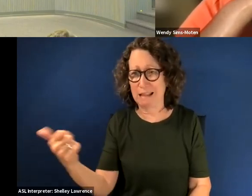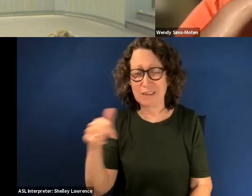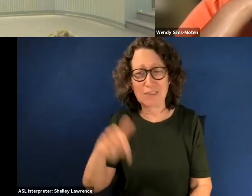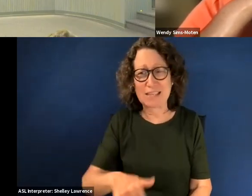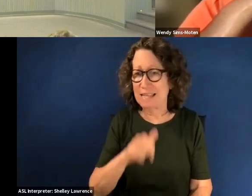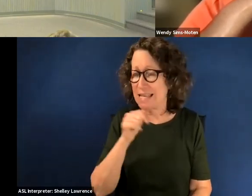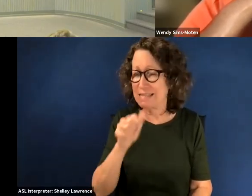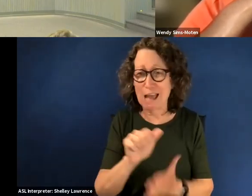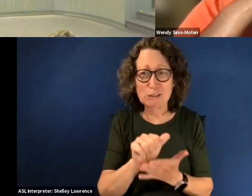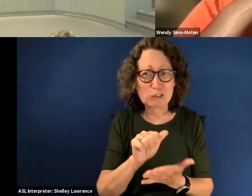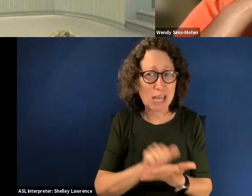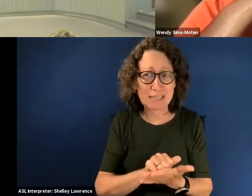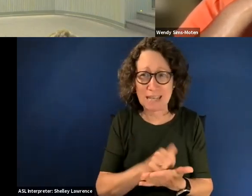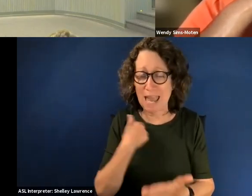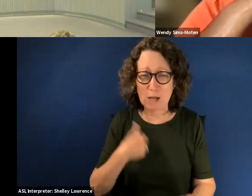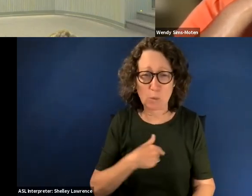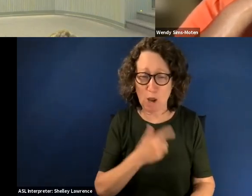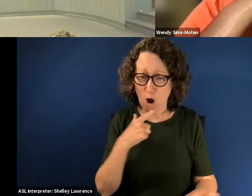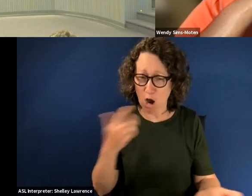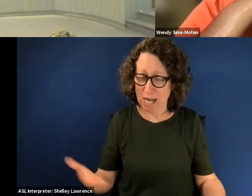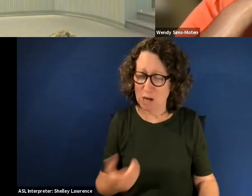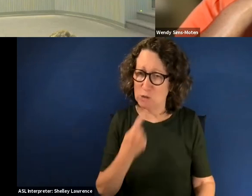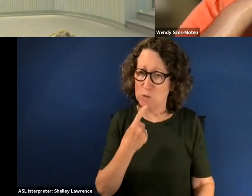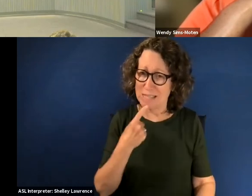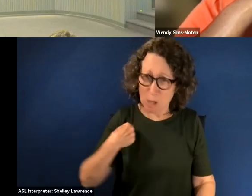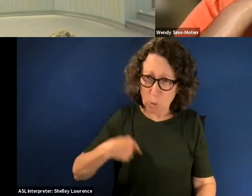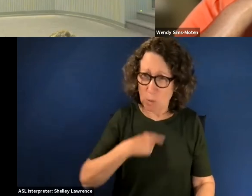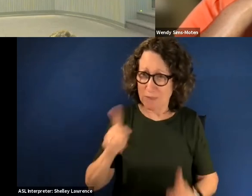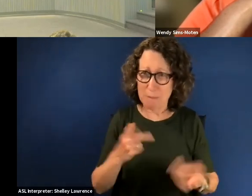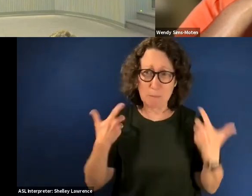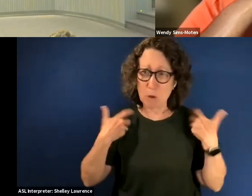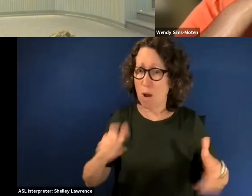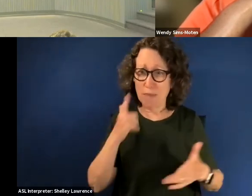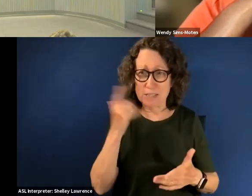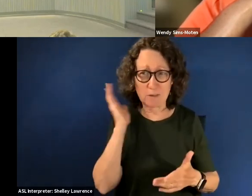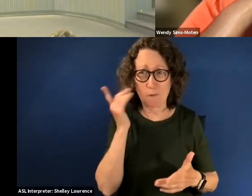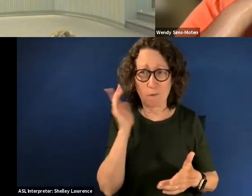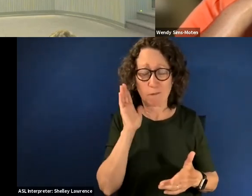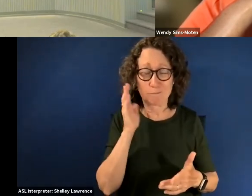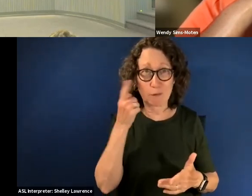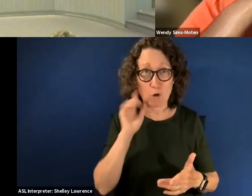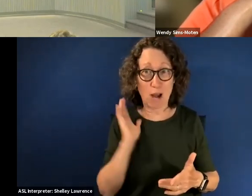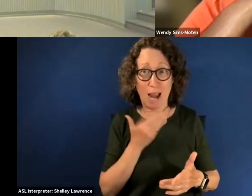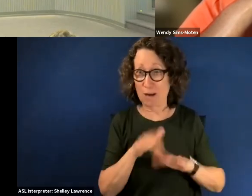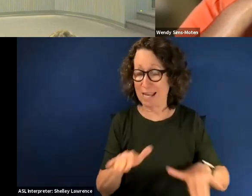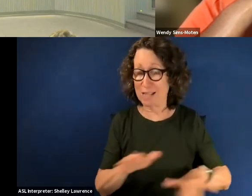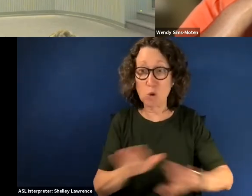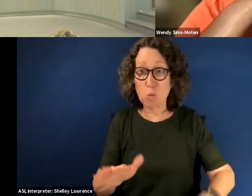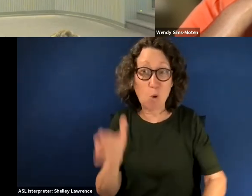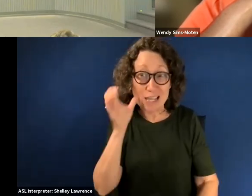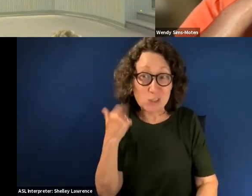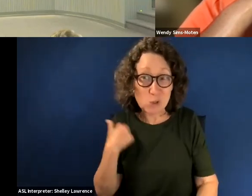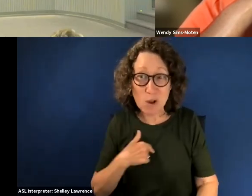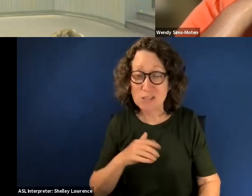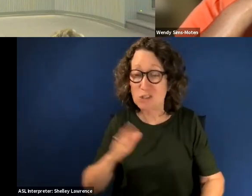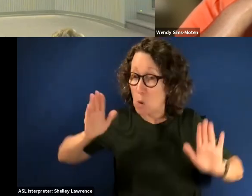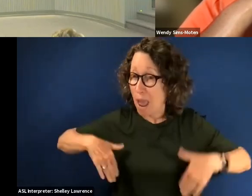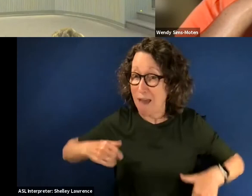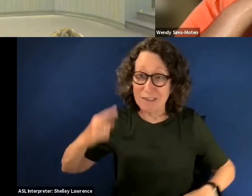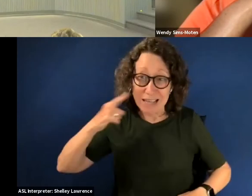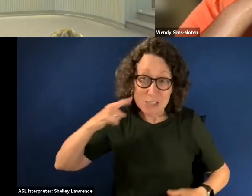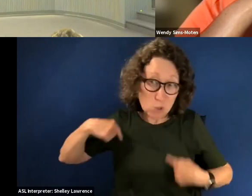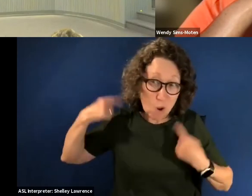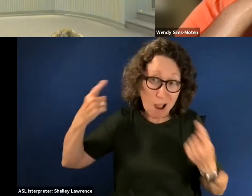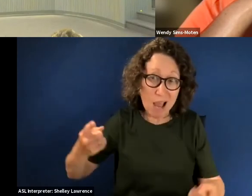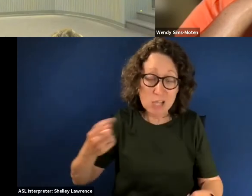an agenda, and we are here to say we, the people, do not want this for our kids. You don't listen to us. You haven't listened to us.